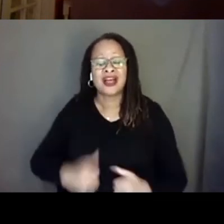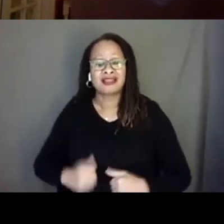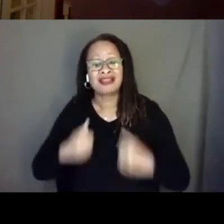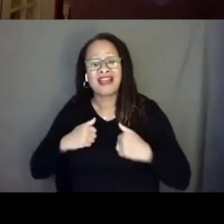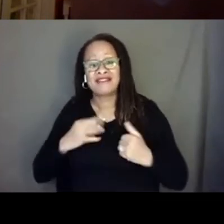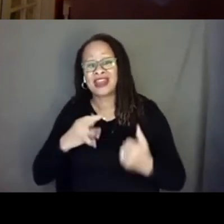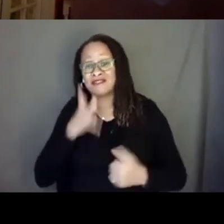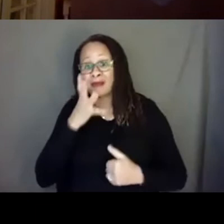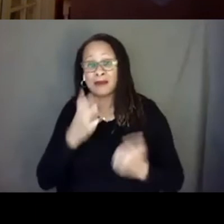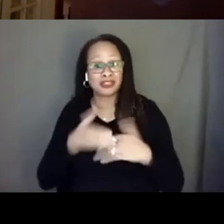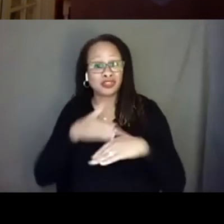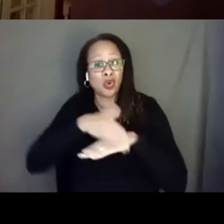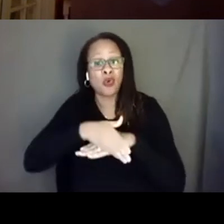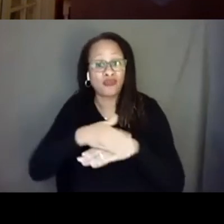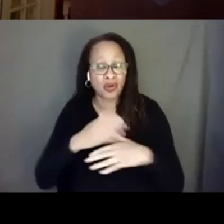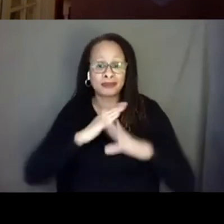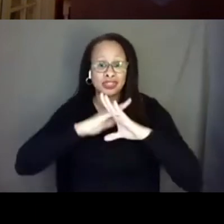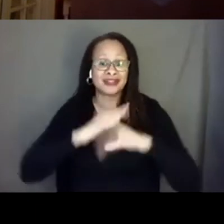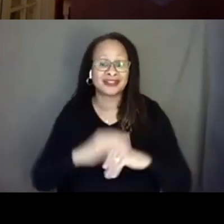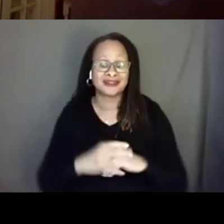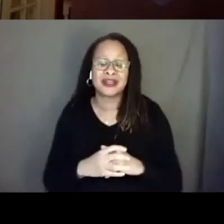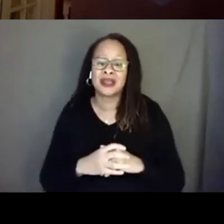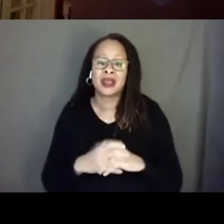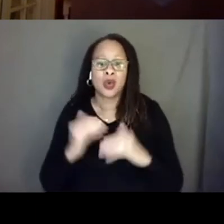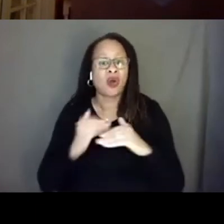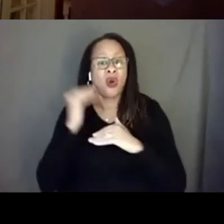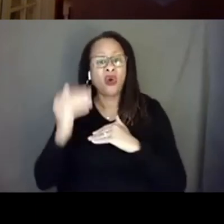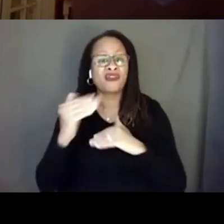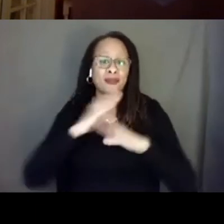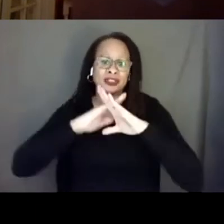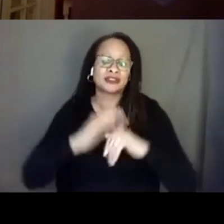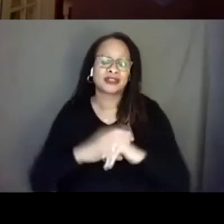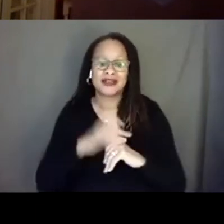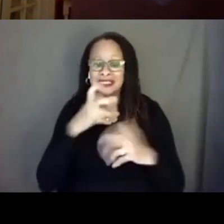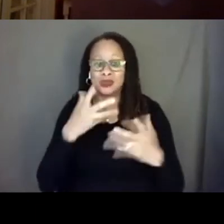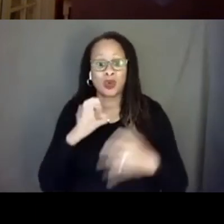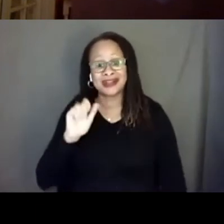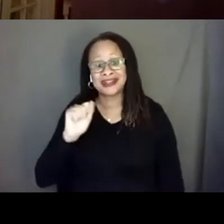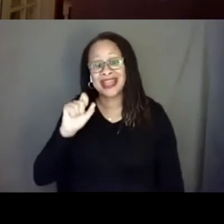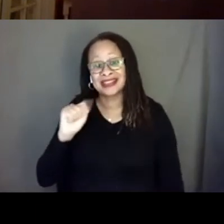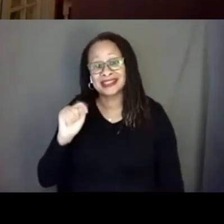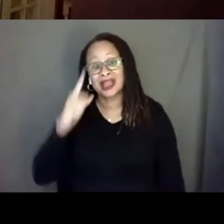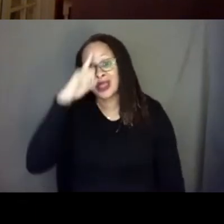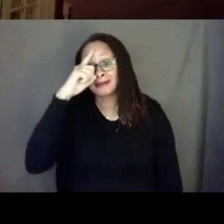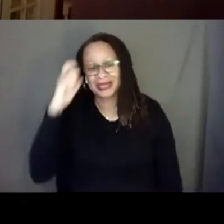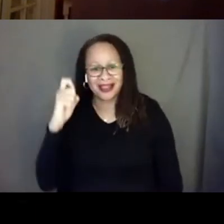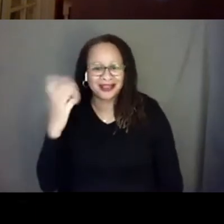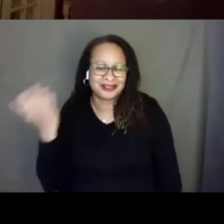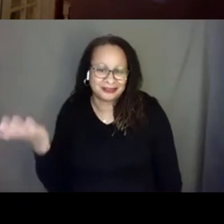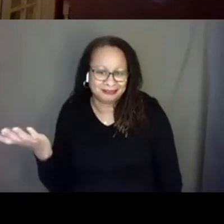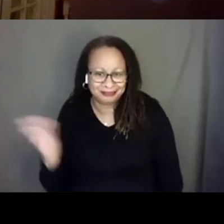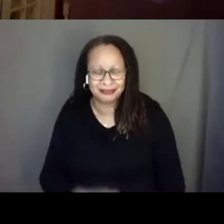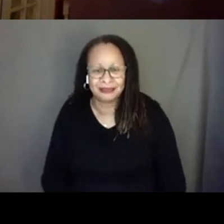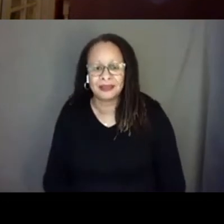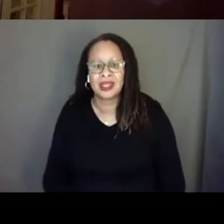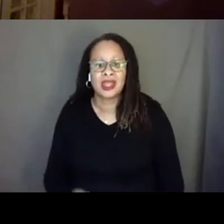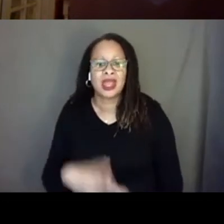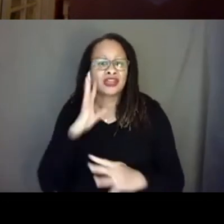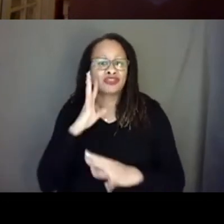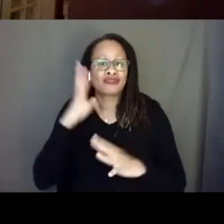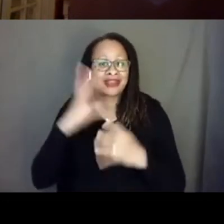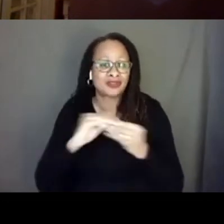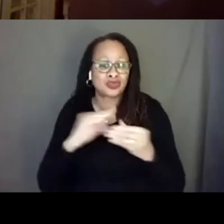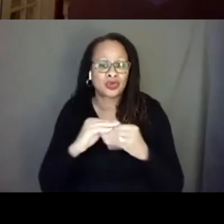overprotective. I didn't want to, you know, cast just because and just create the story. So